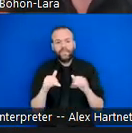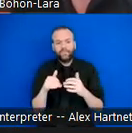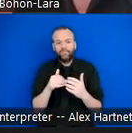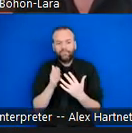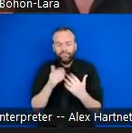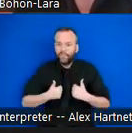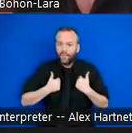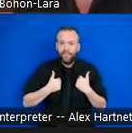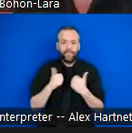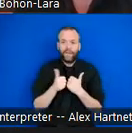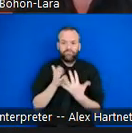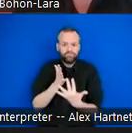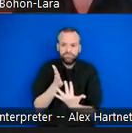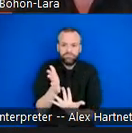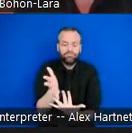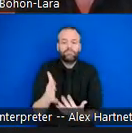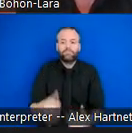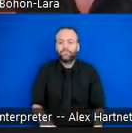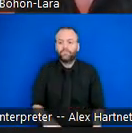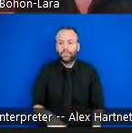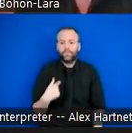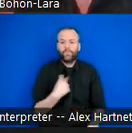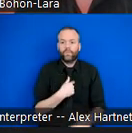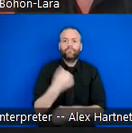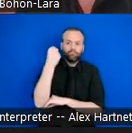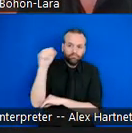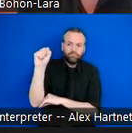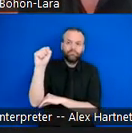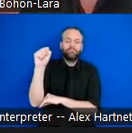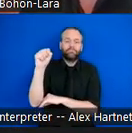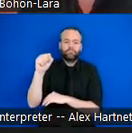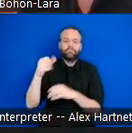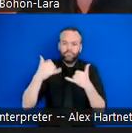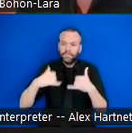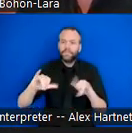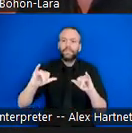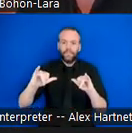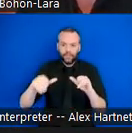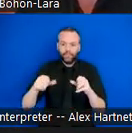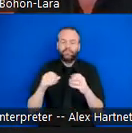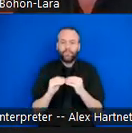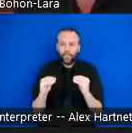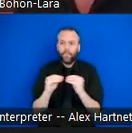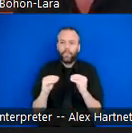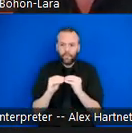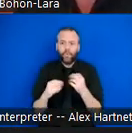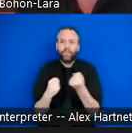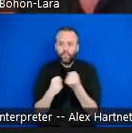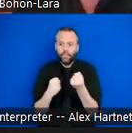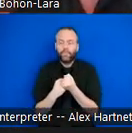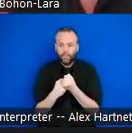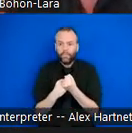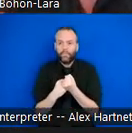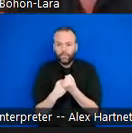and fought for its rights, a louder voice of fear and untruths still bangs its drum. It's easier to believe the untruths and